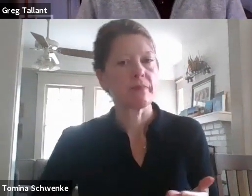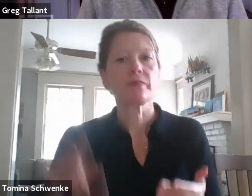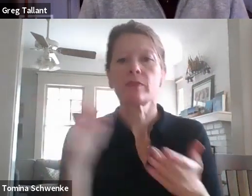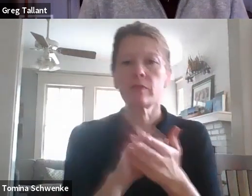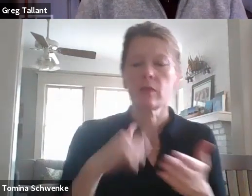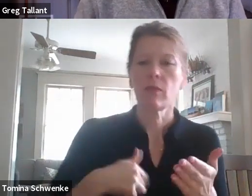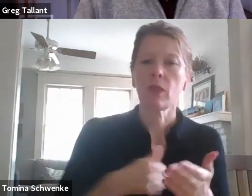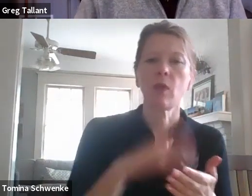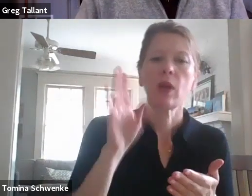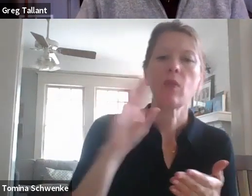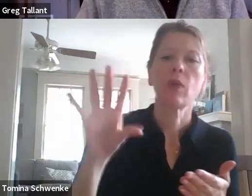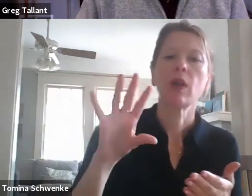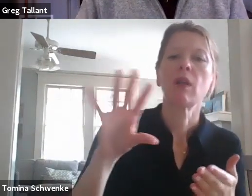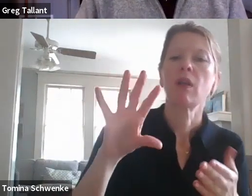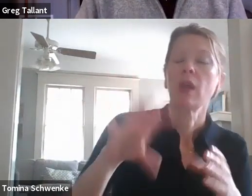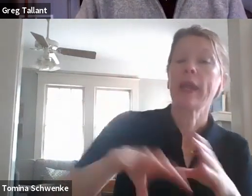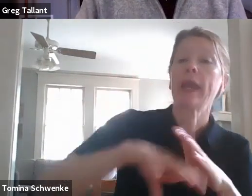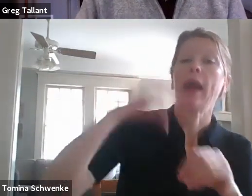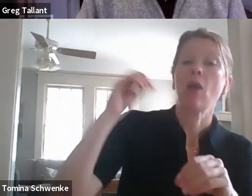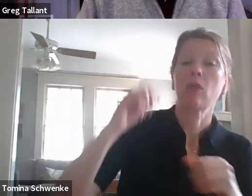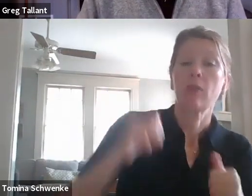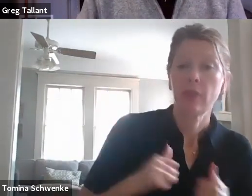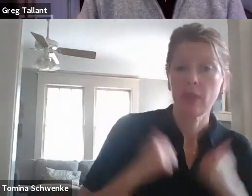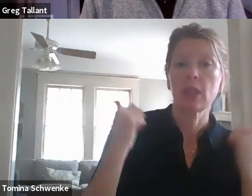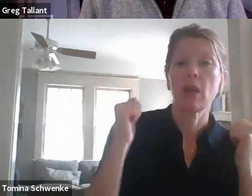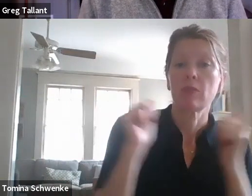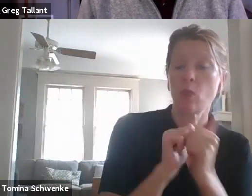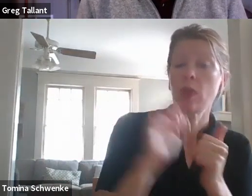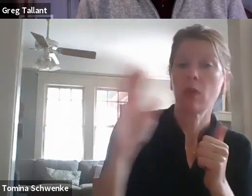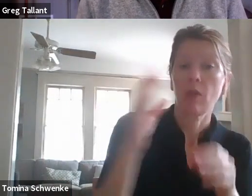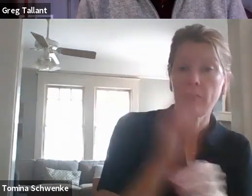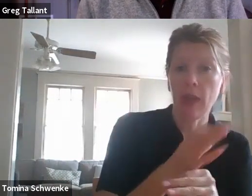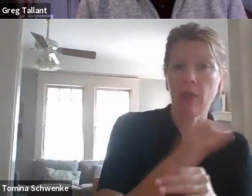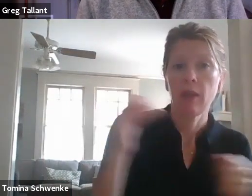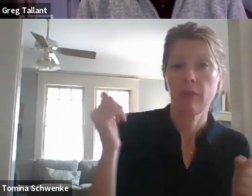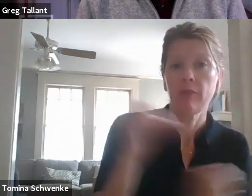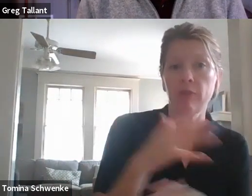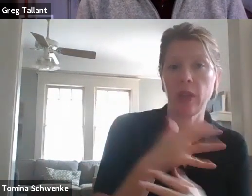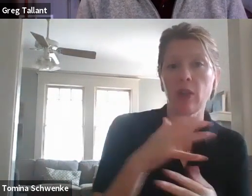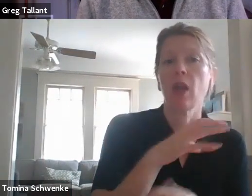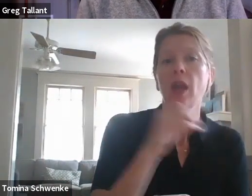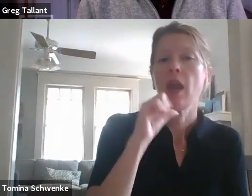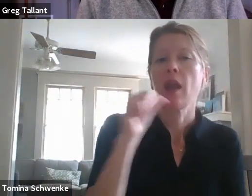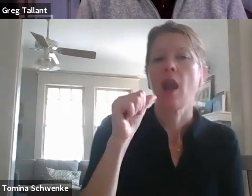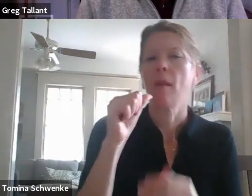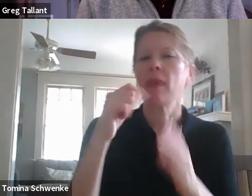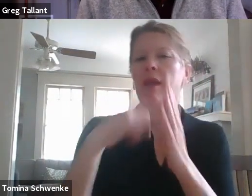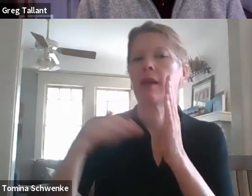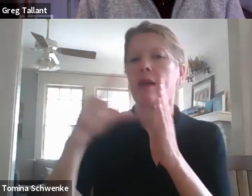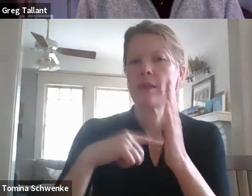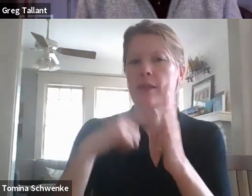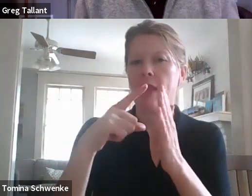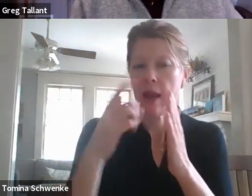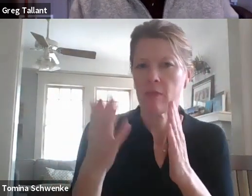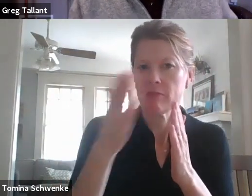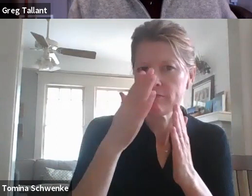depart this life in your faith and fear, and not be condemned before the great judgment seat of Christ, we